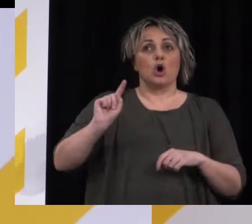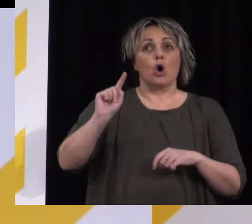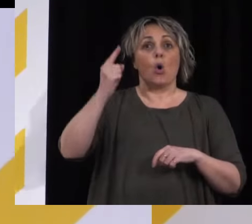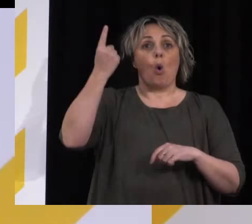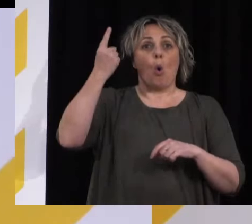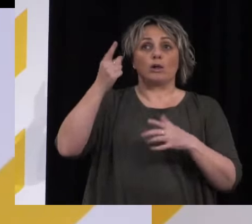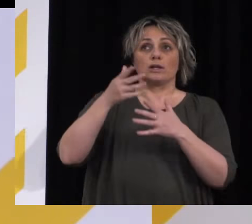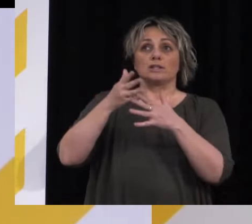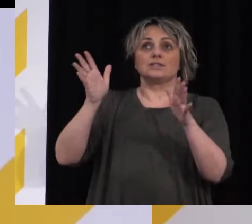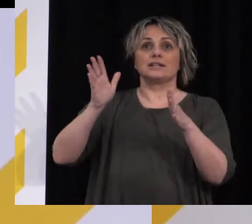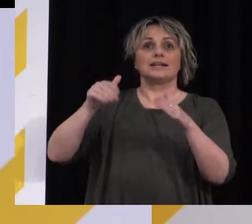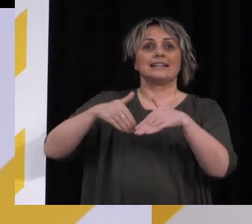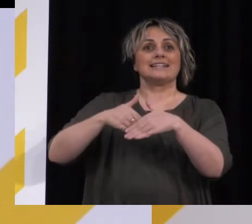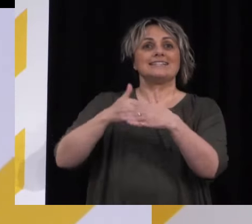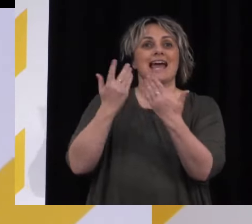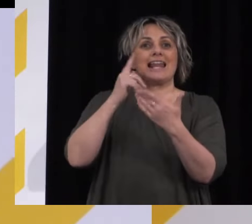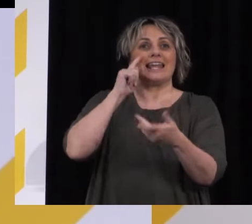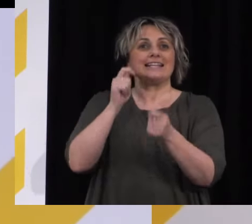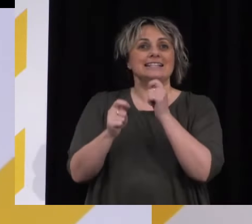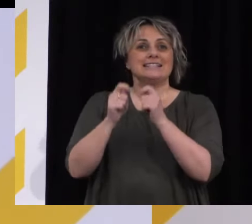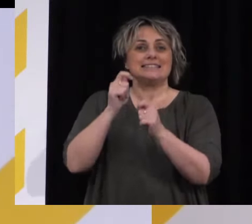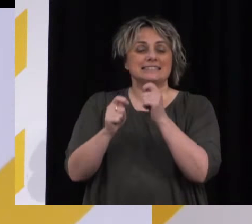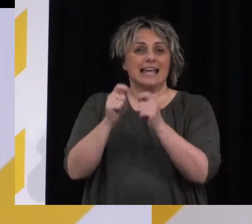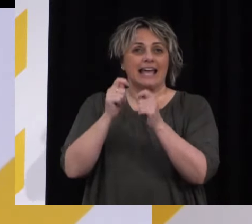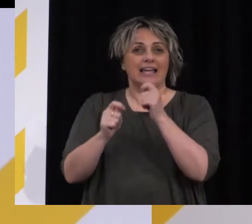Auckland-wide daily testing rates are around